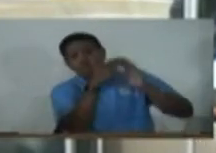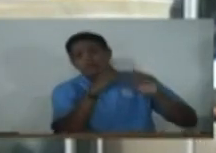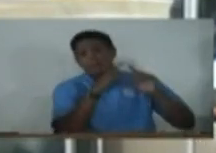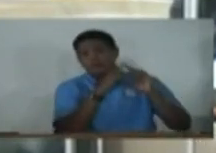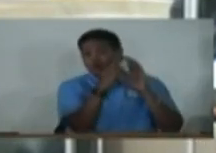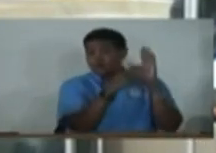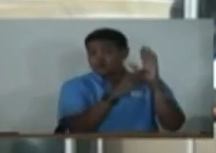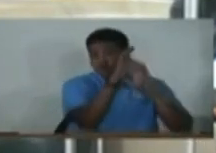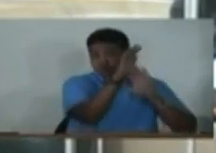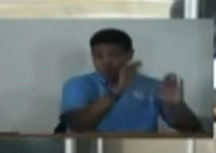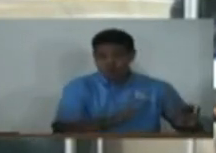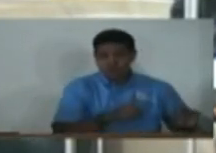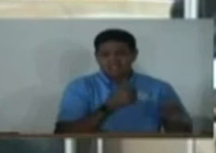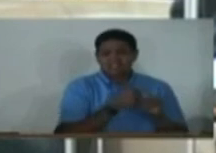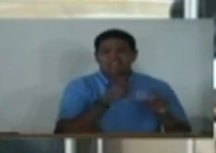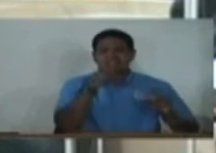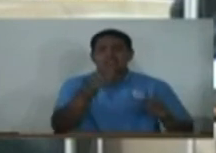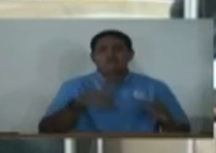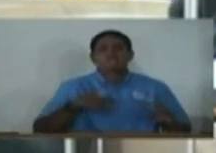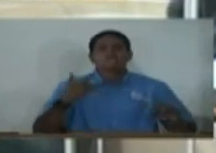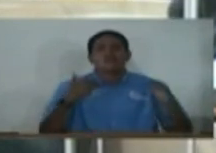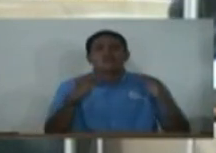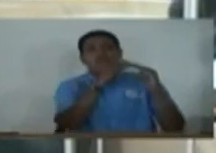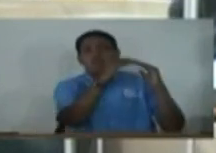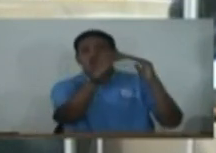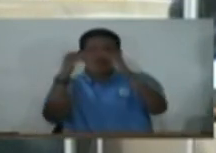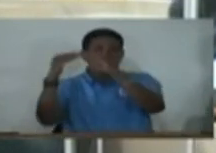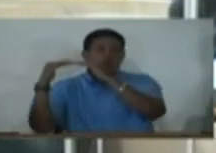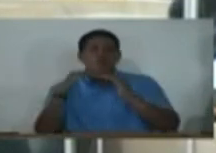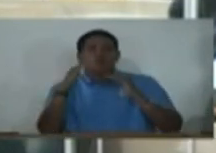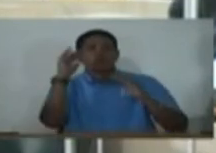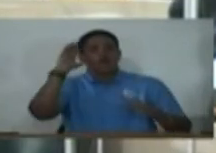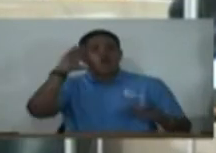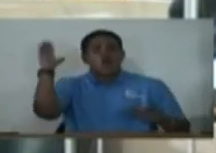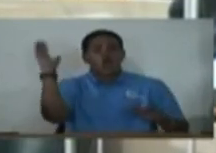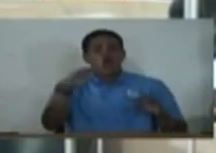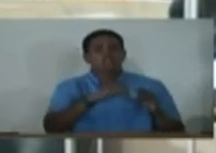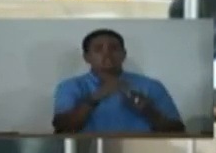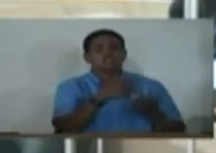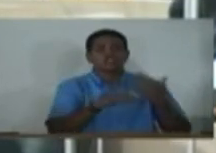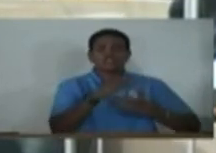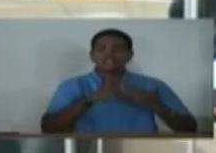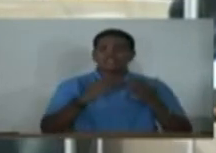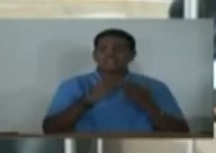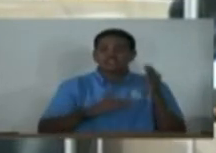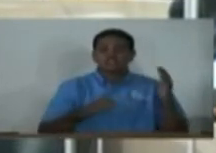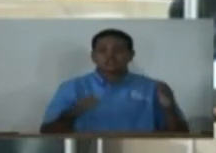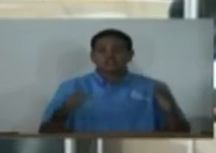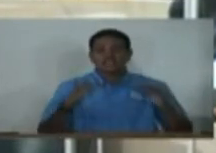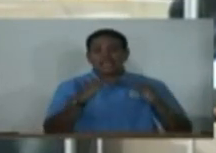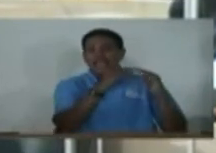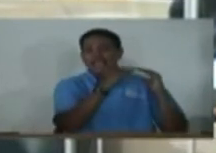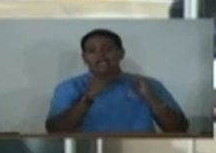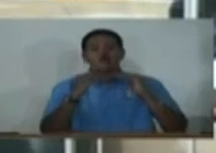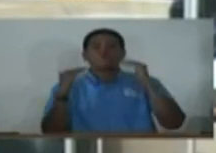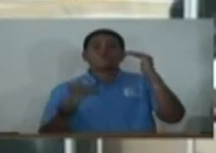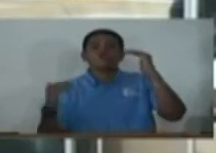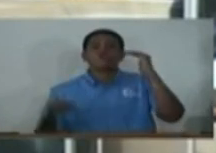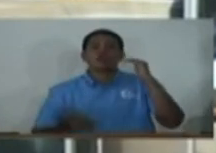measures is not felt equally by all in the society. The recent